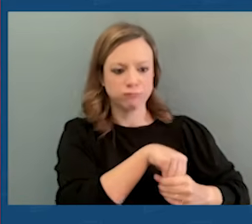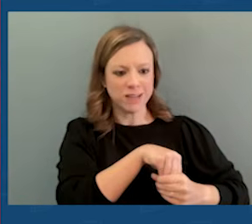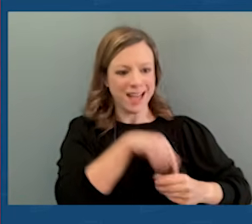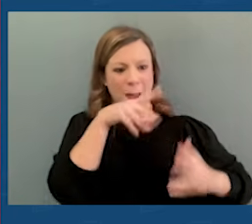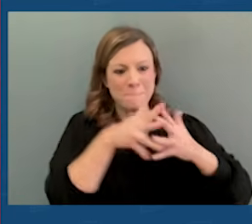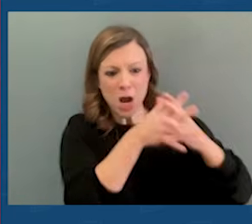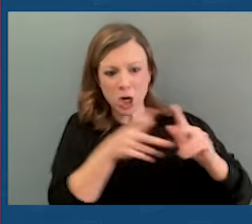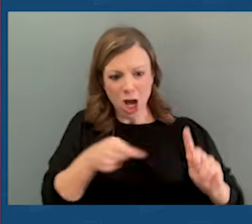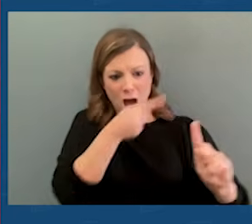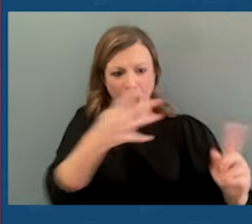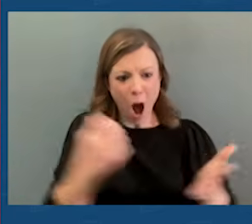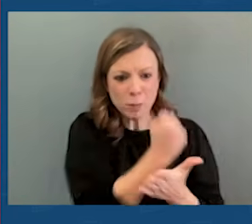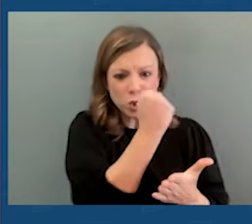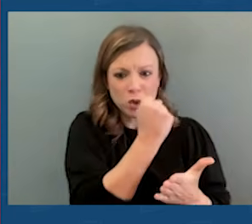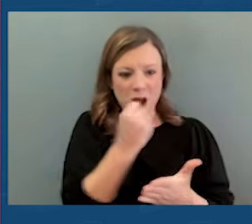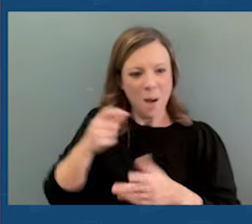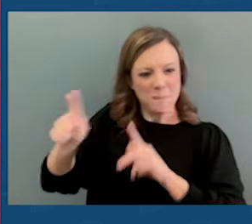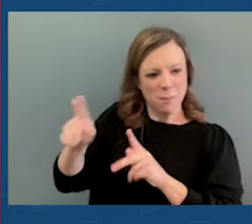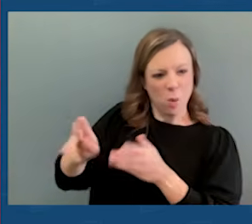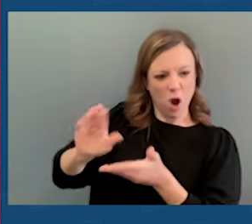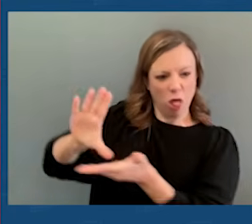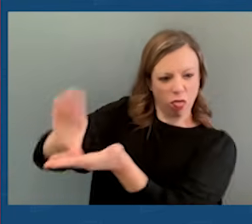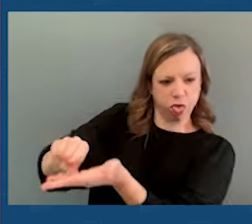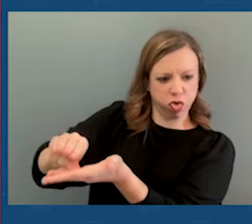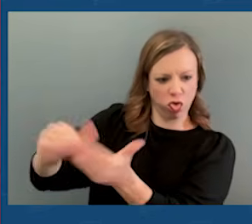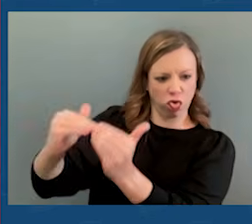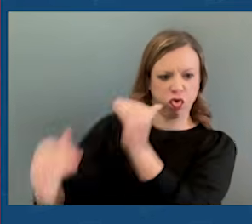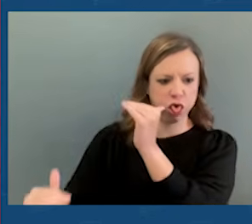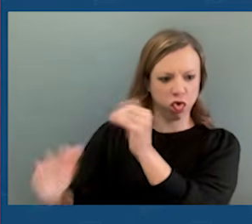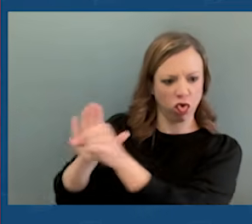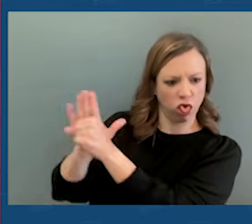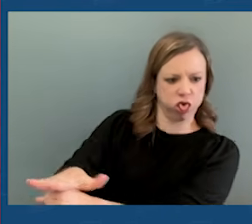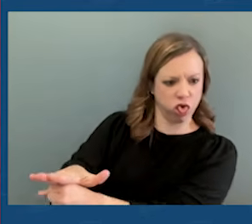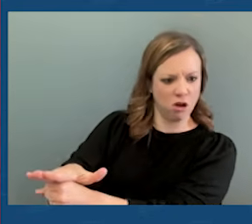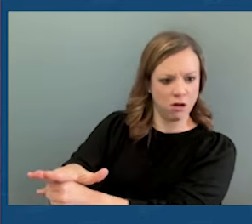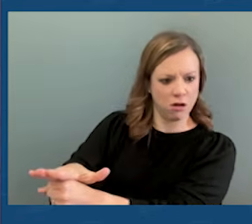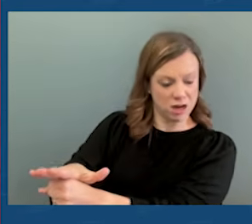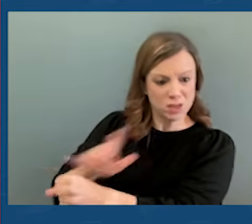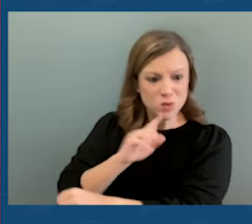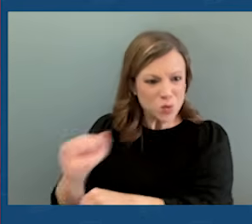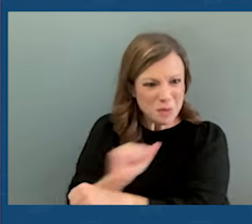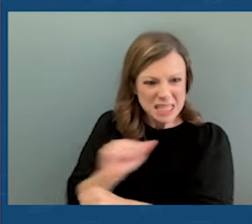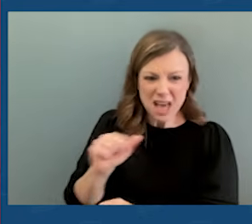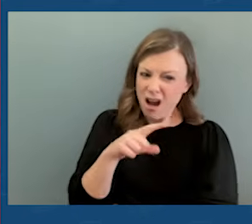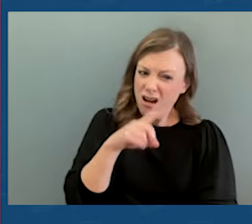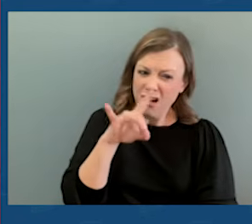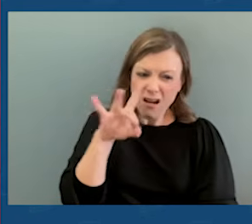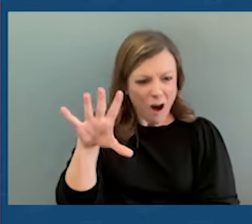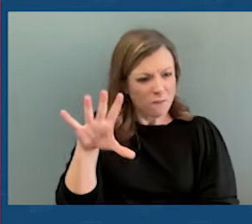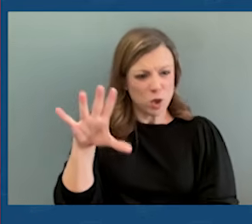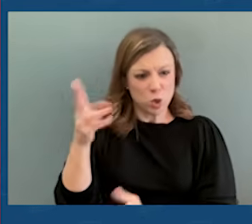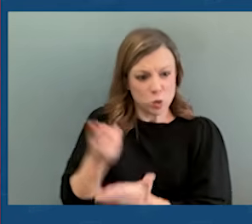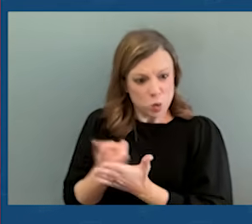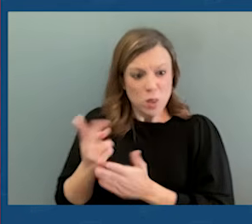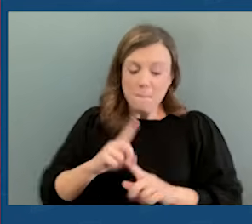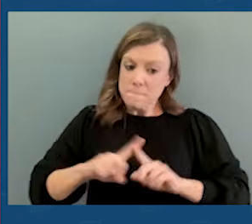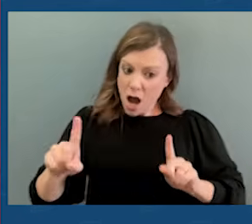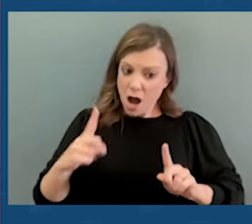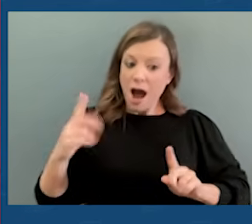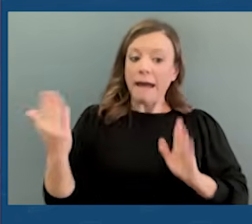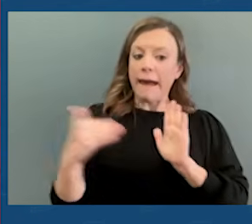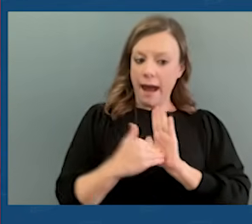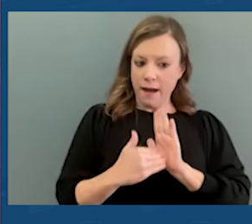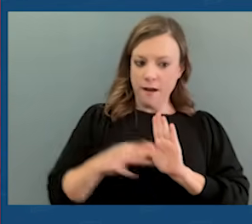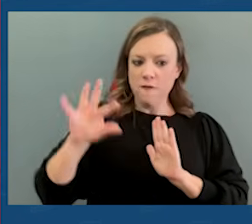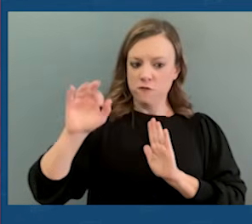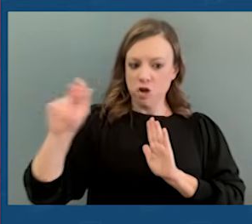there. It's an ugly truth, but as patriots, as Frederick Douglass said, we must